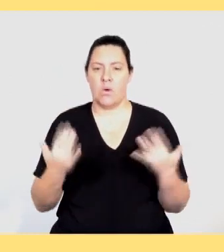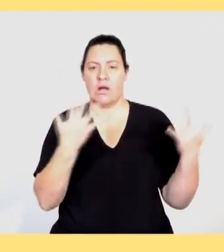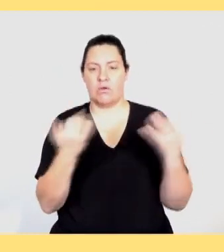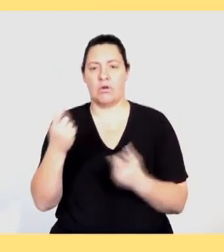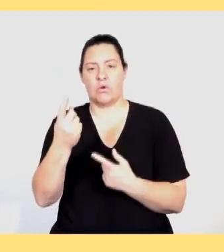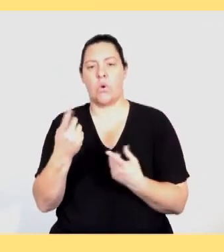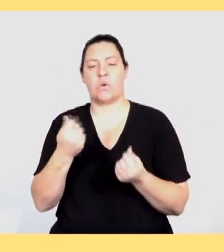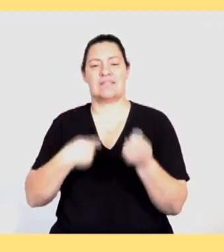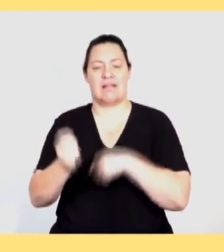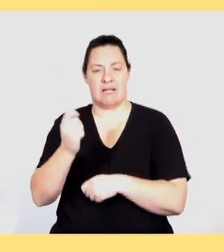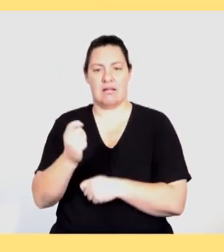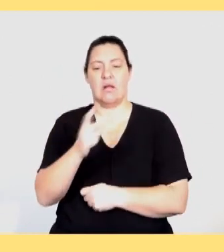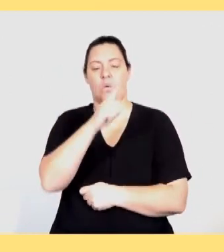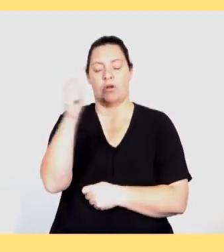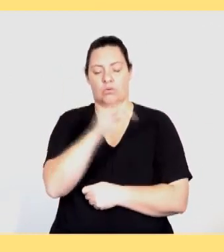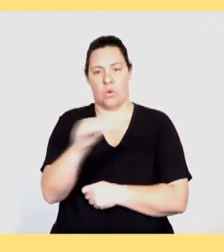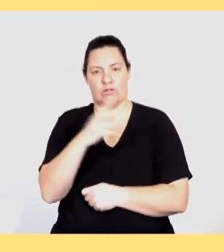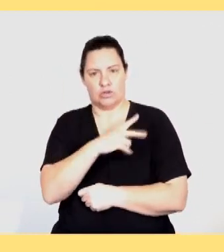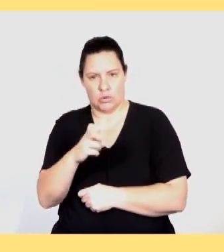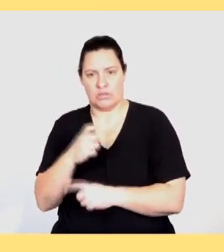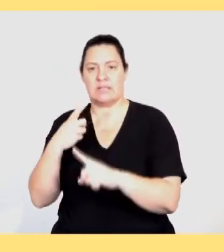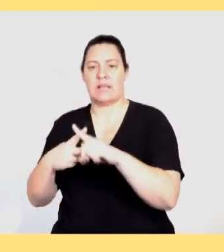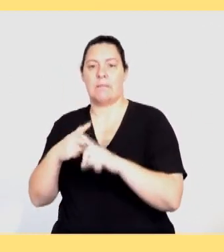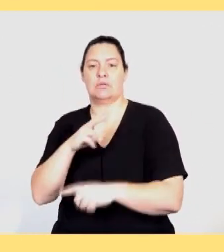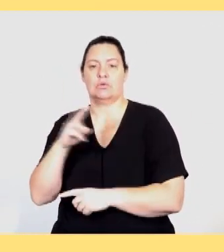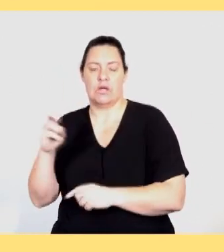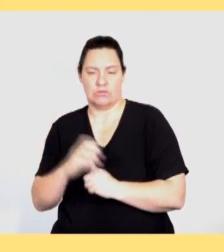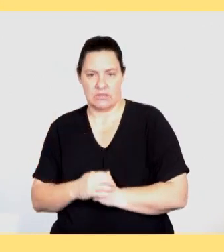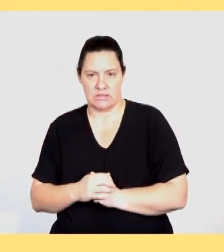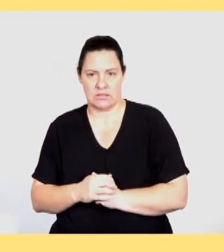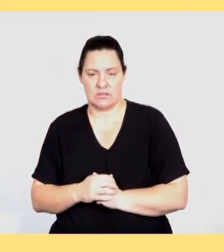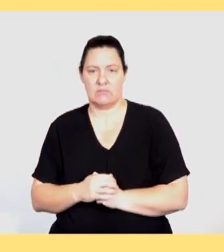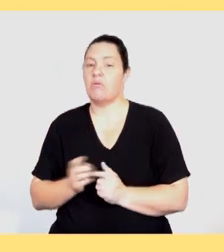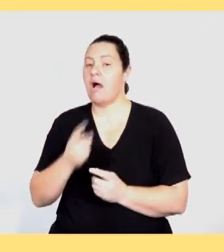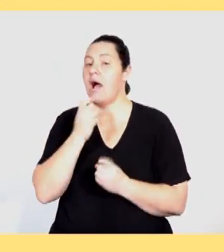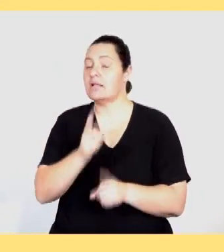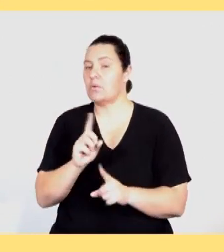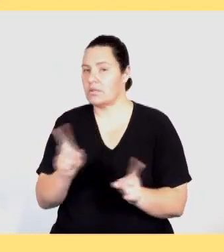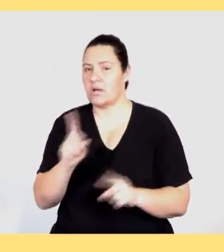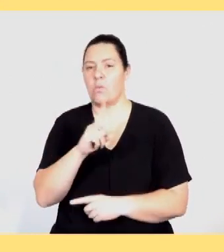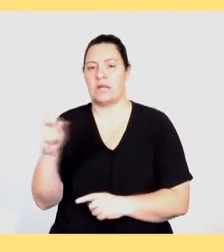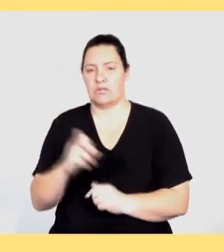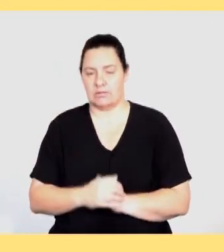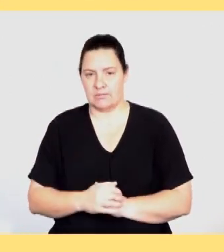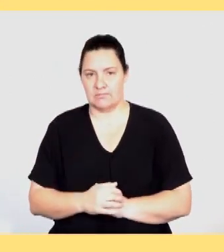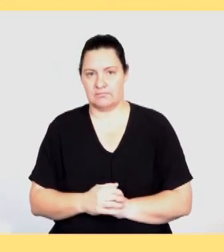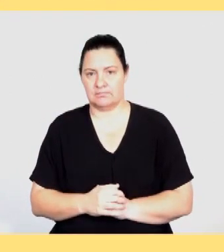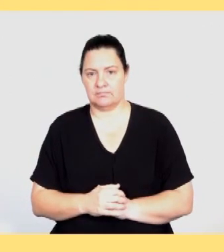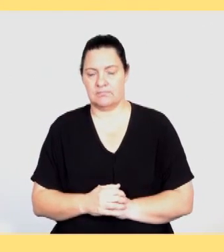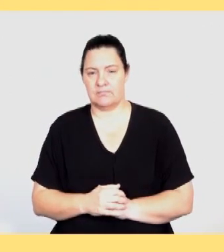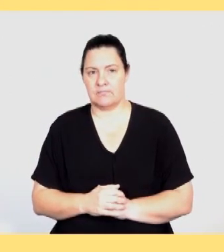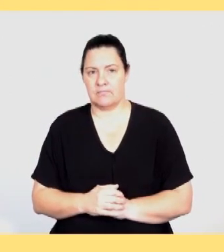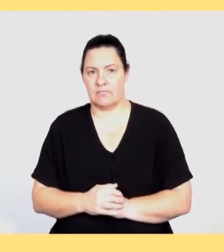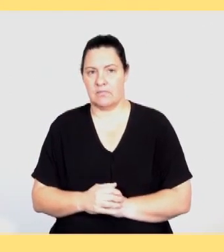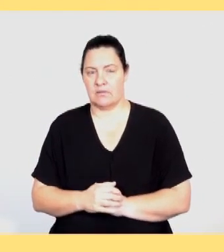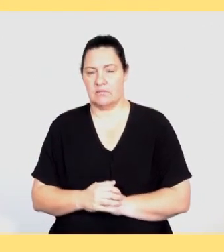now you want to calculate your cost of sales. 100 over 200. Multiply by 200. That gives you